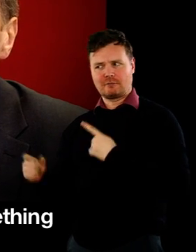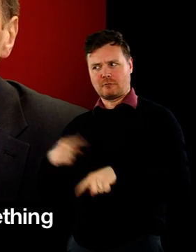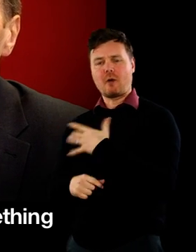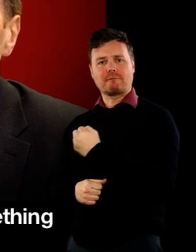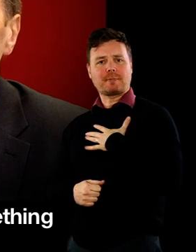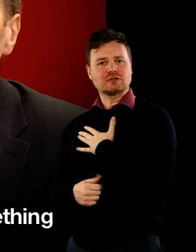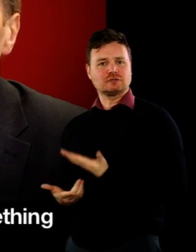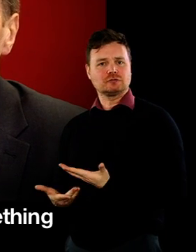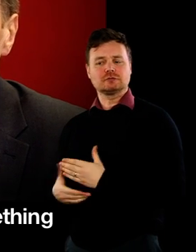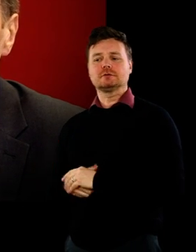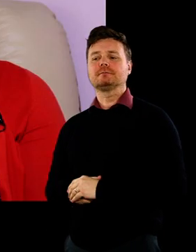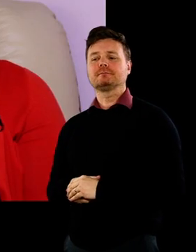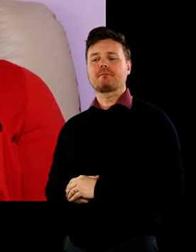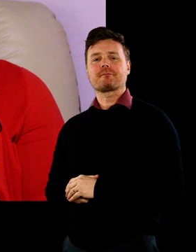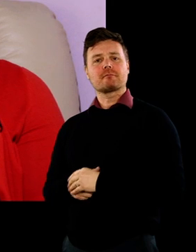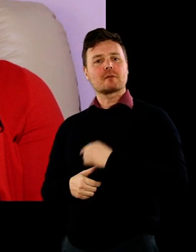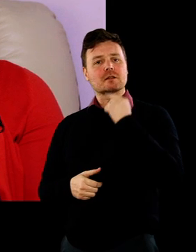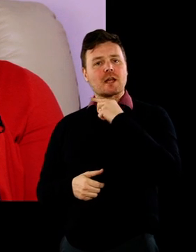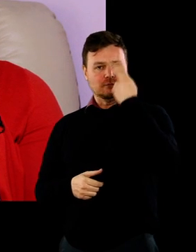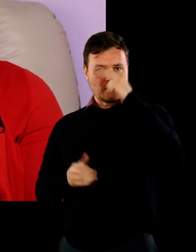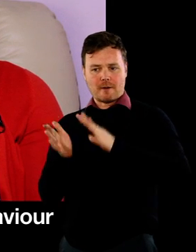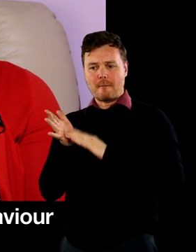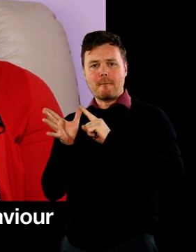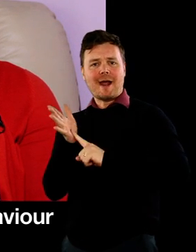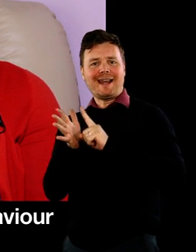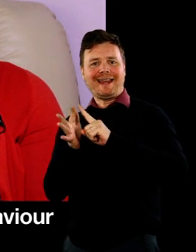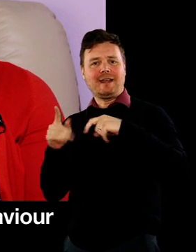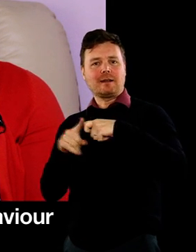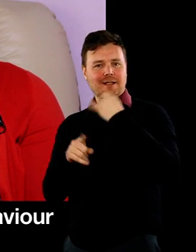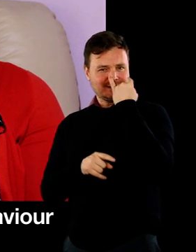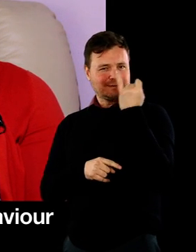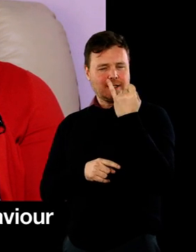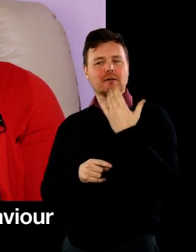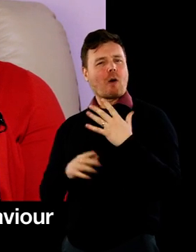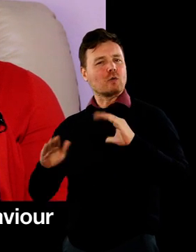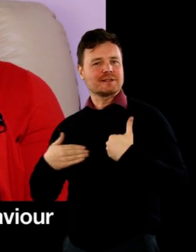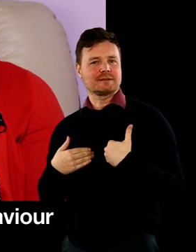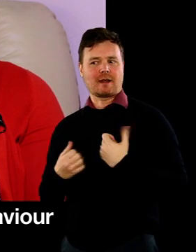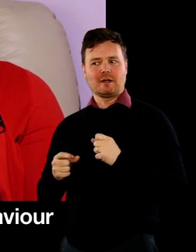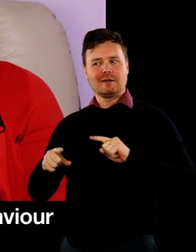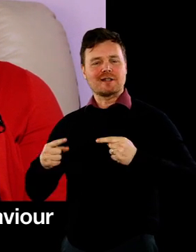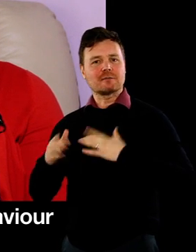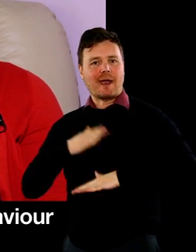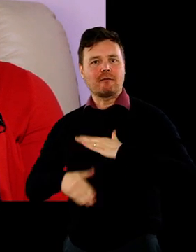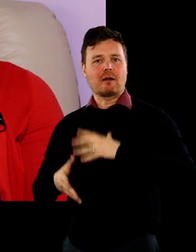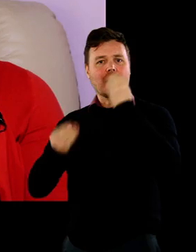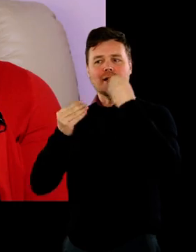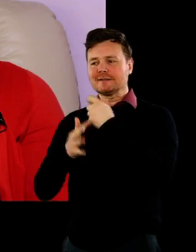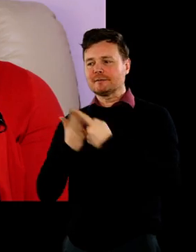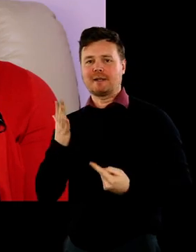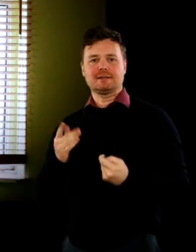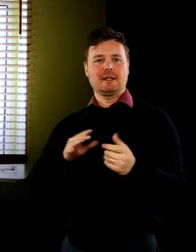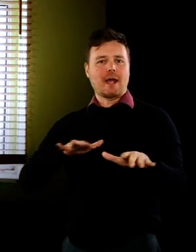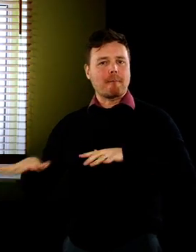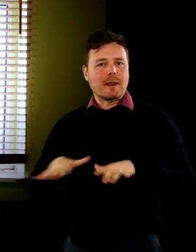have. Everybody has a passion for something. My son Malik, he's 16, he's autistic with challenging behaviour,